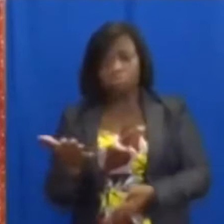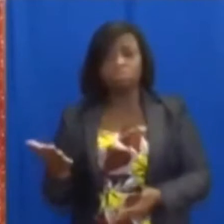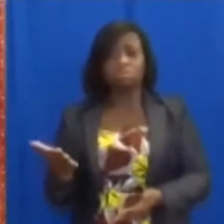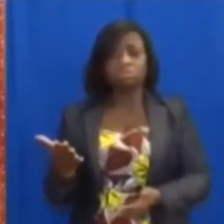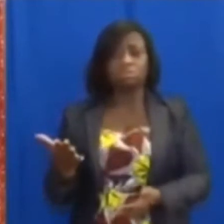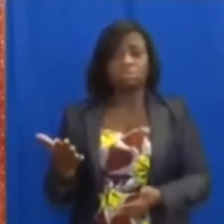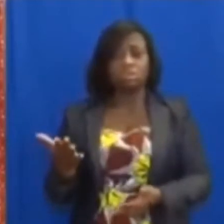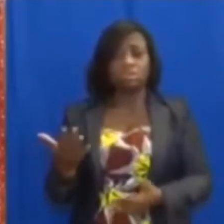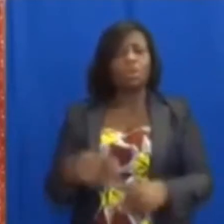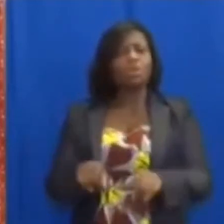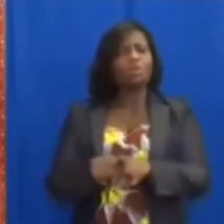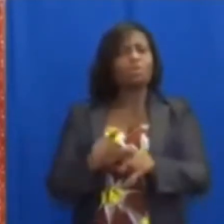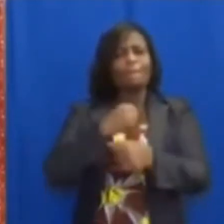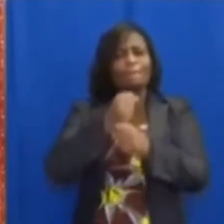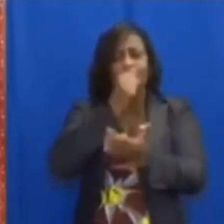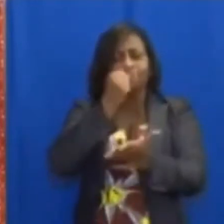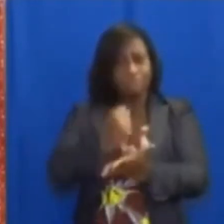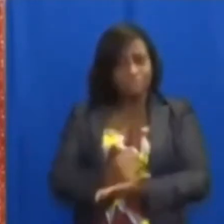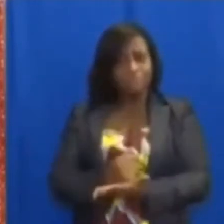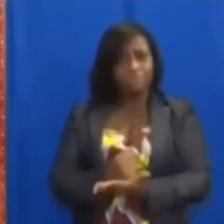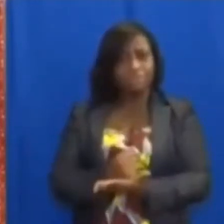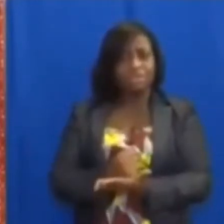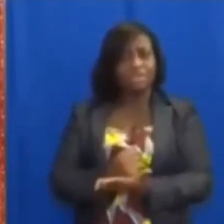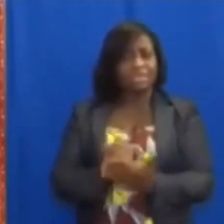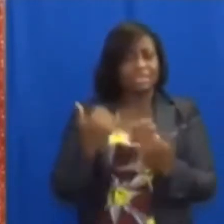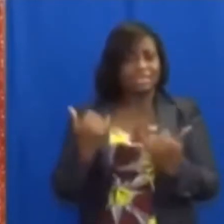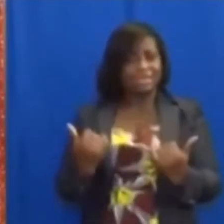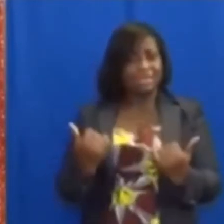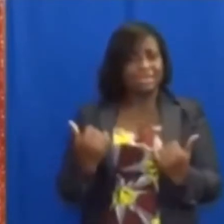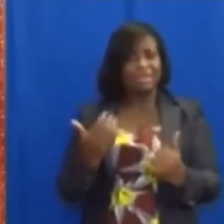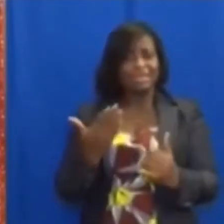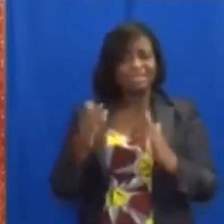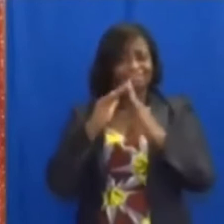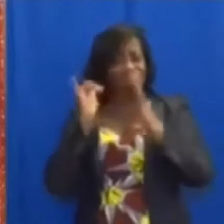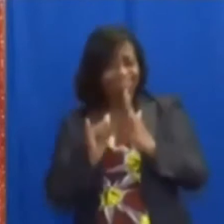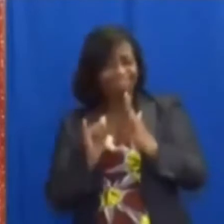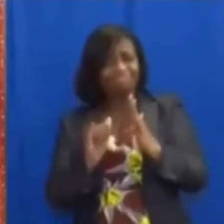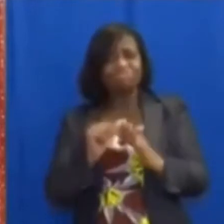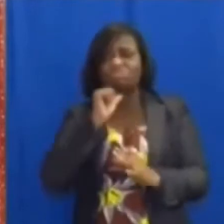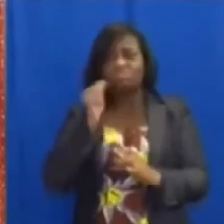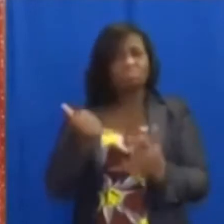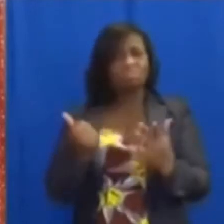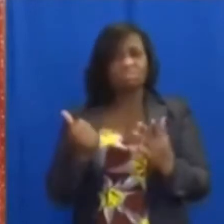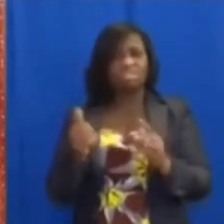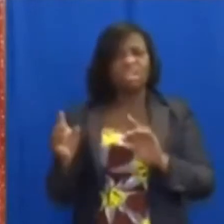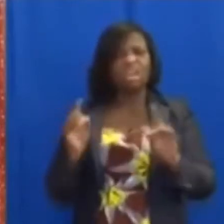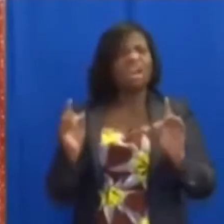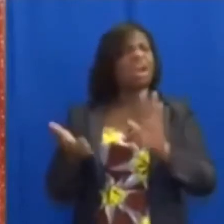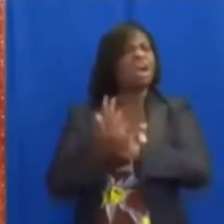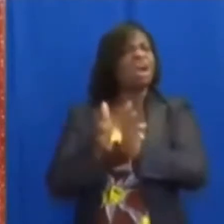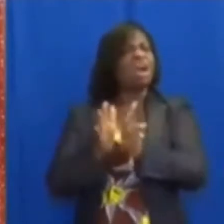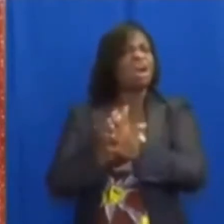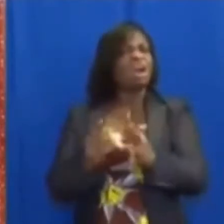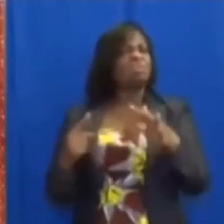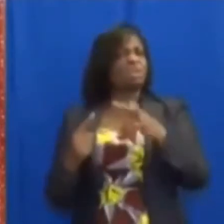strictly, we're also making sure that the imposition of crippling restrictions and lockdowns do not